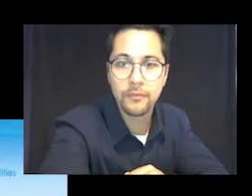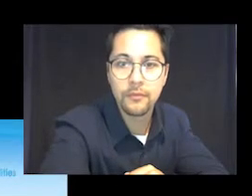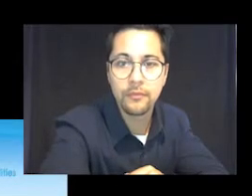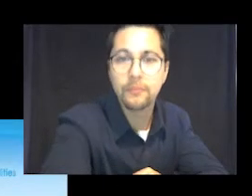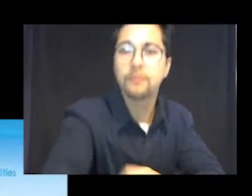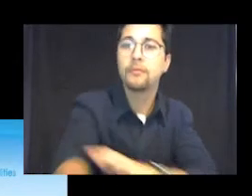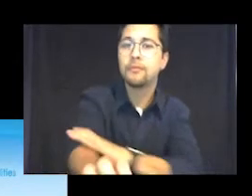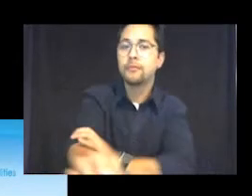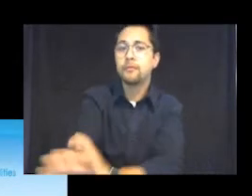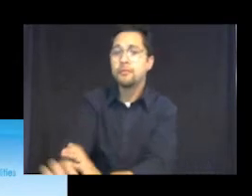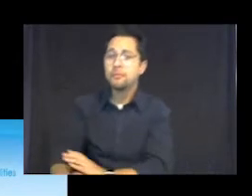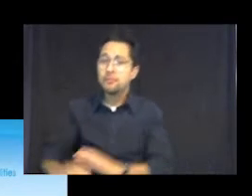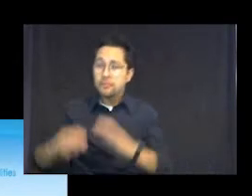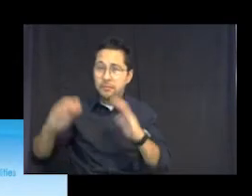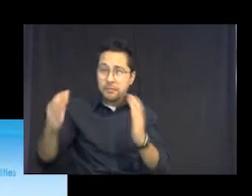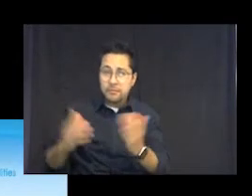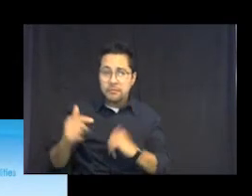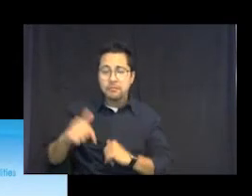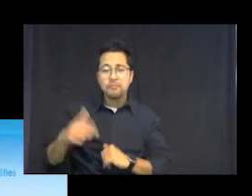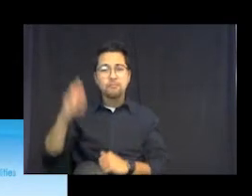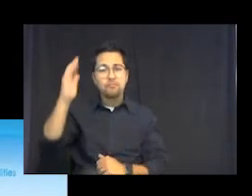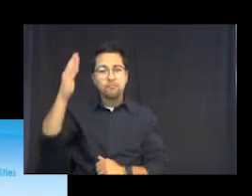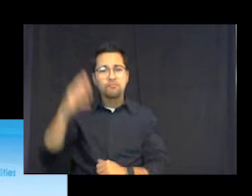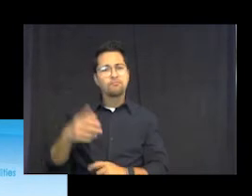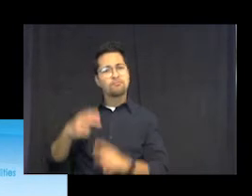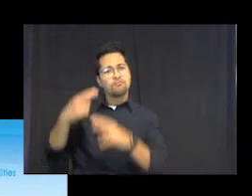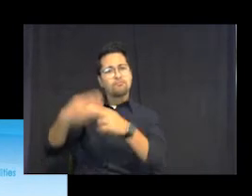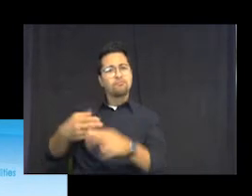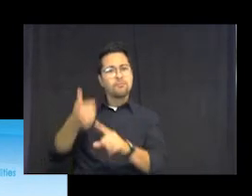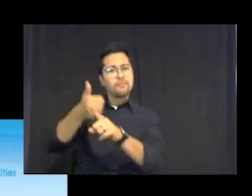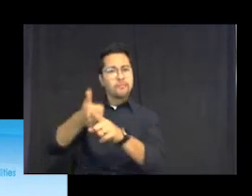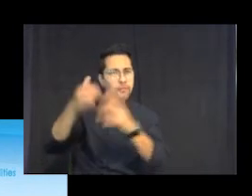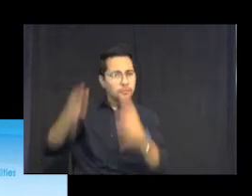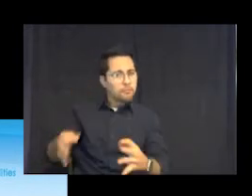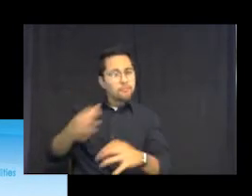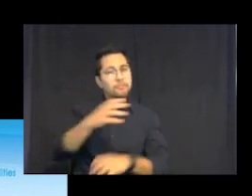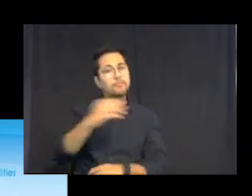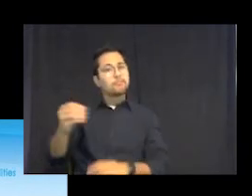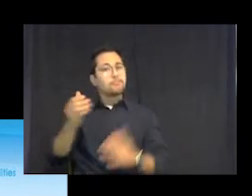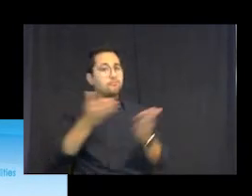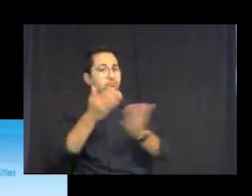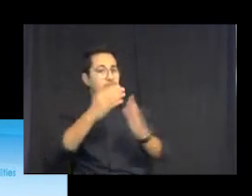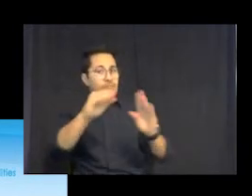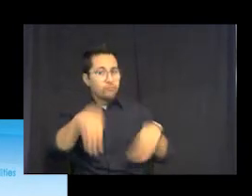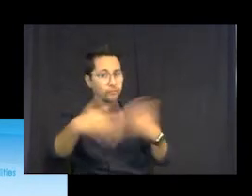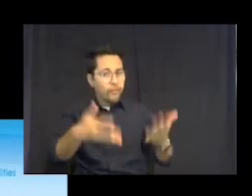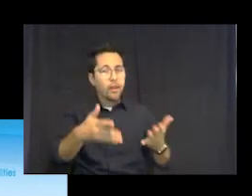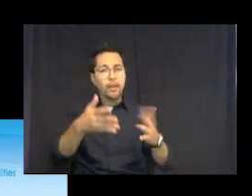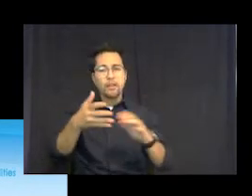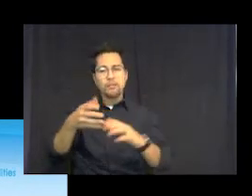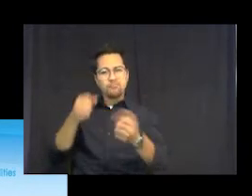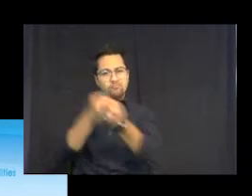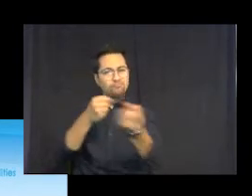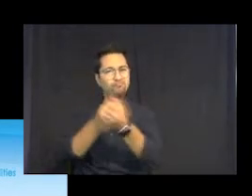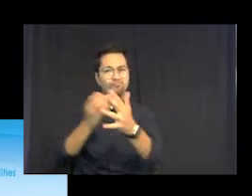Welcome to the panel called Self-Determination and Service Providers Advocating Through Life's